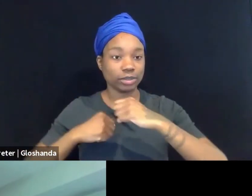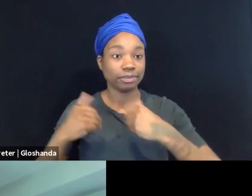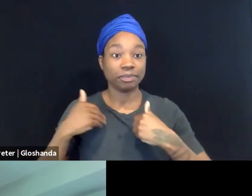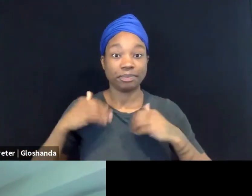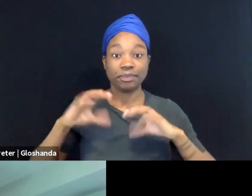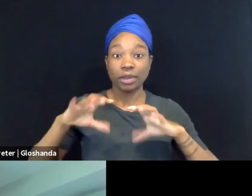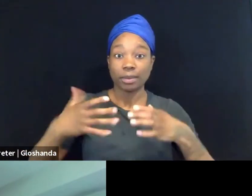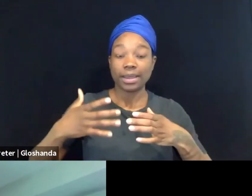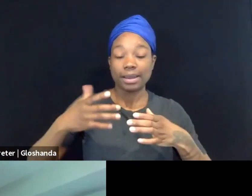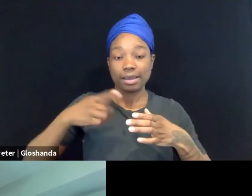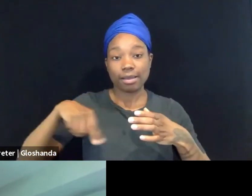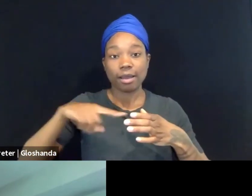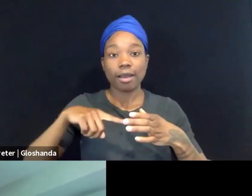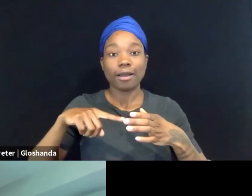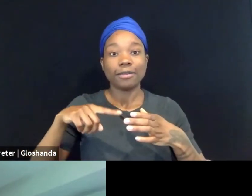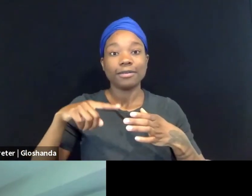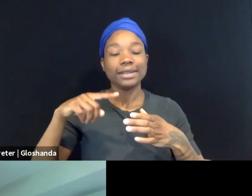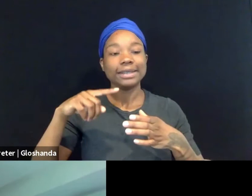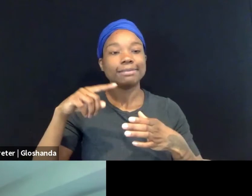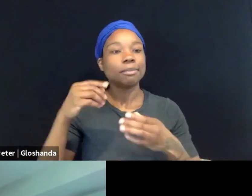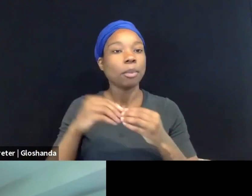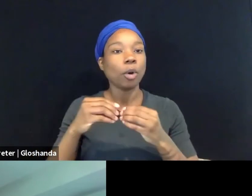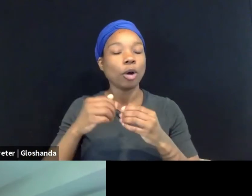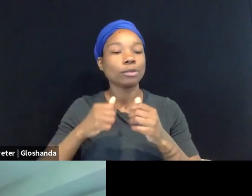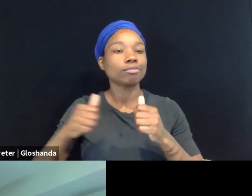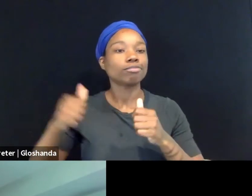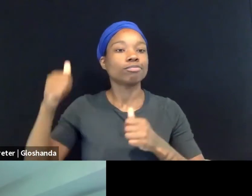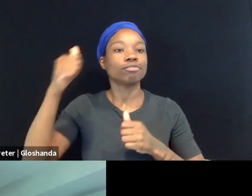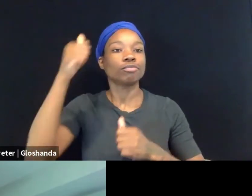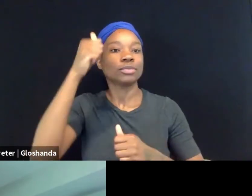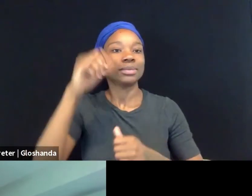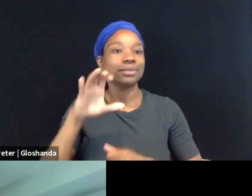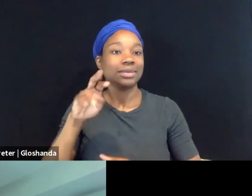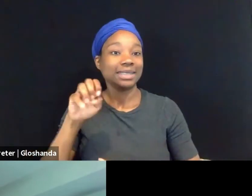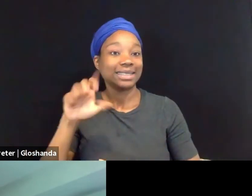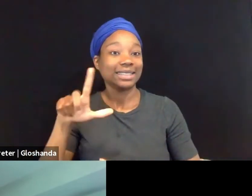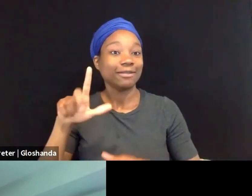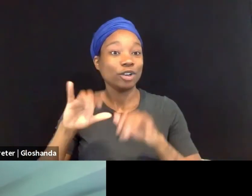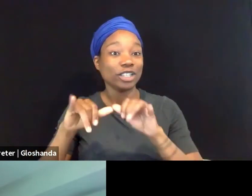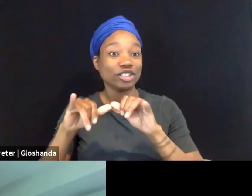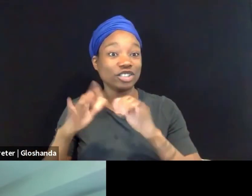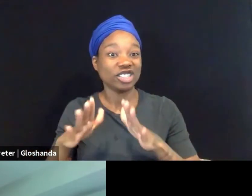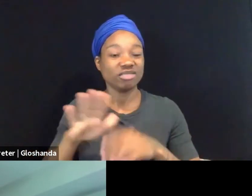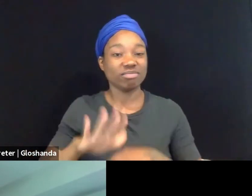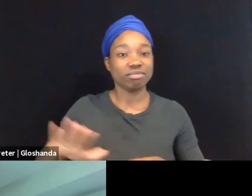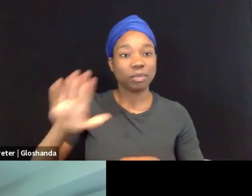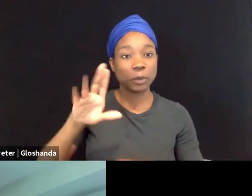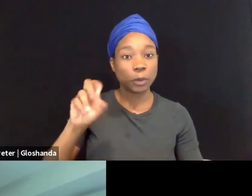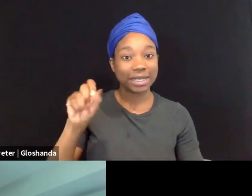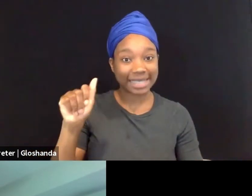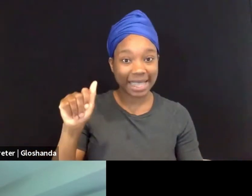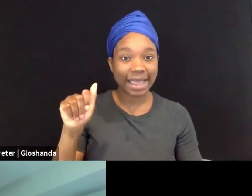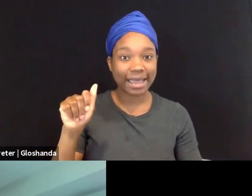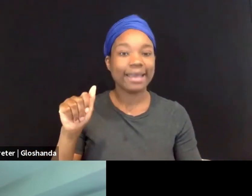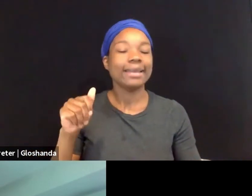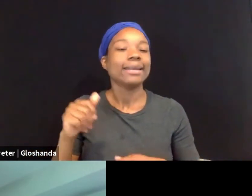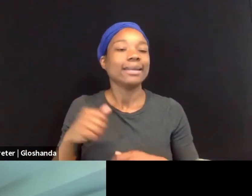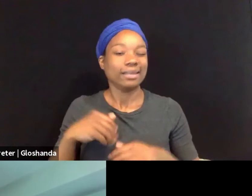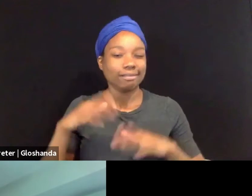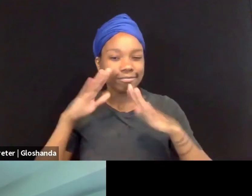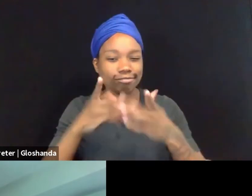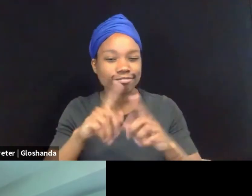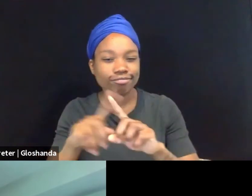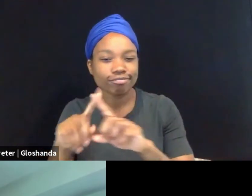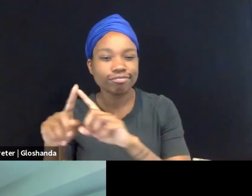senior civil engineers from across the country and dealing with all of the sectors that I mentioned that spends about a year